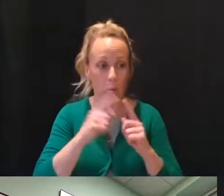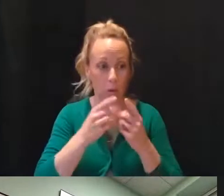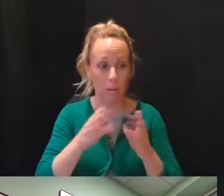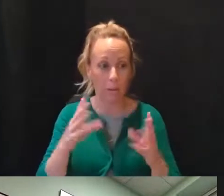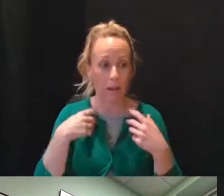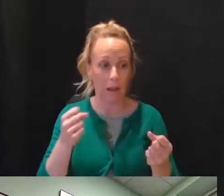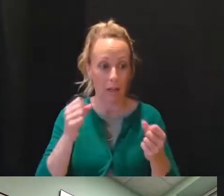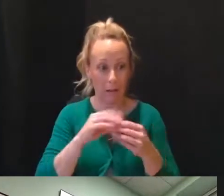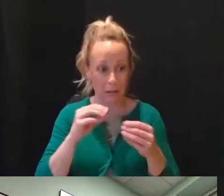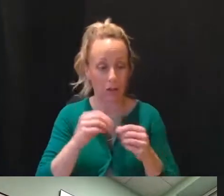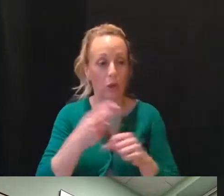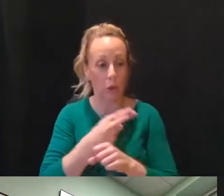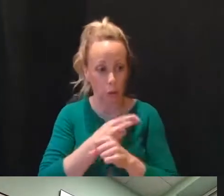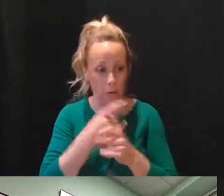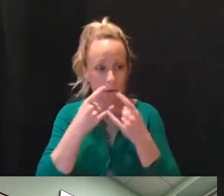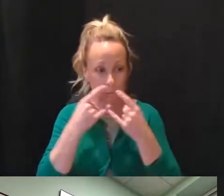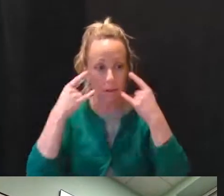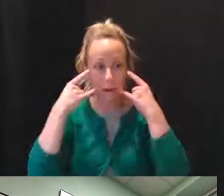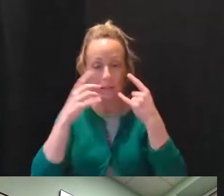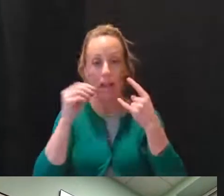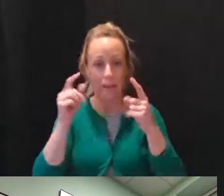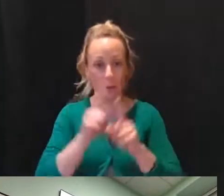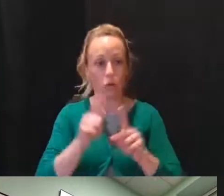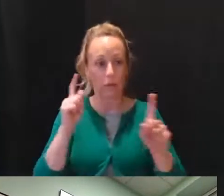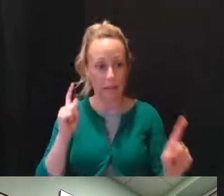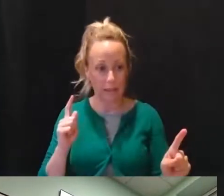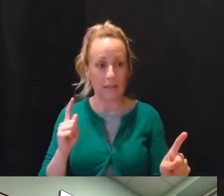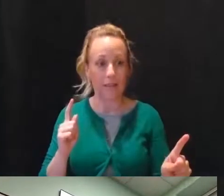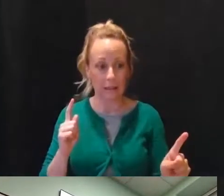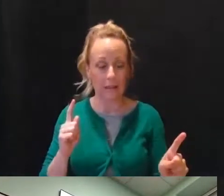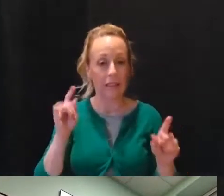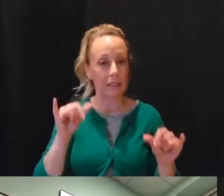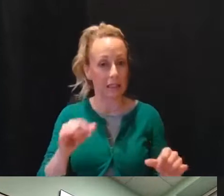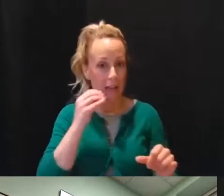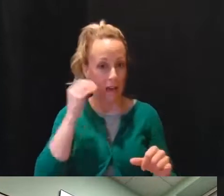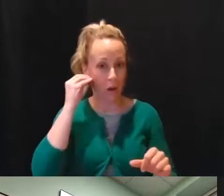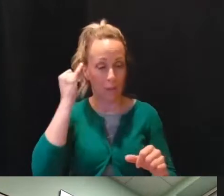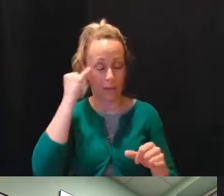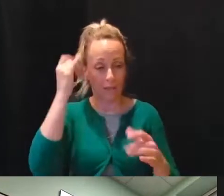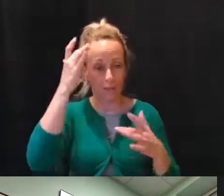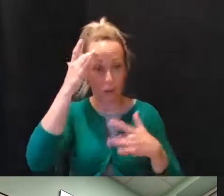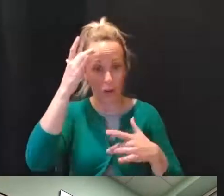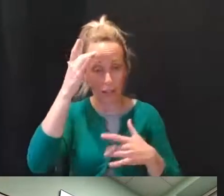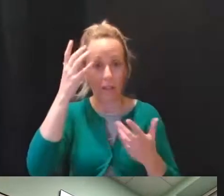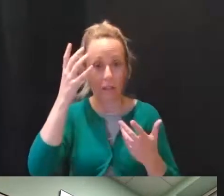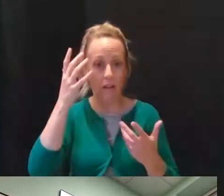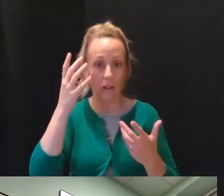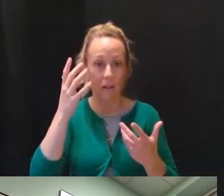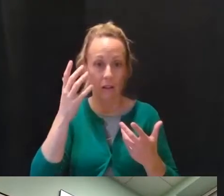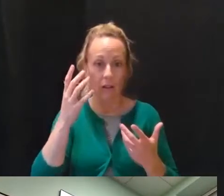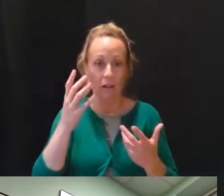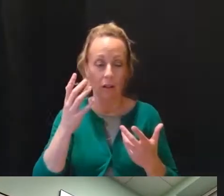masks and social distancing, stay home when they're ill, likely to have a